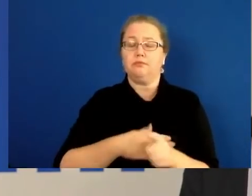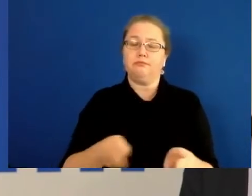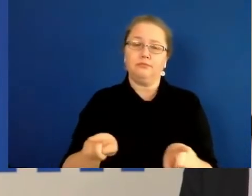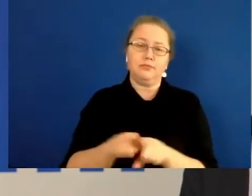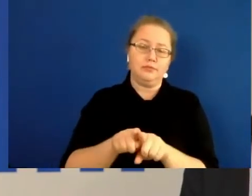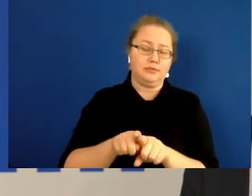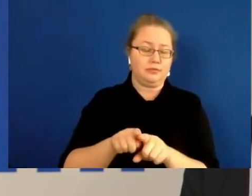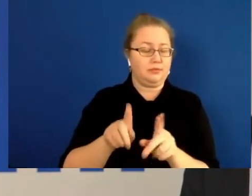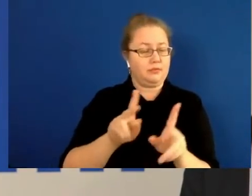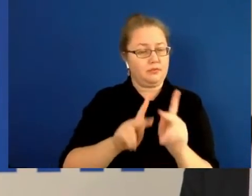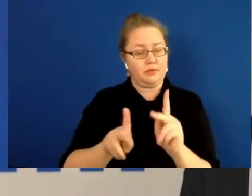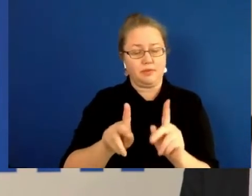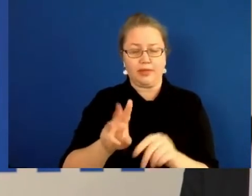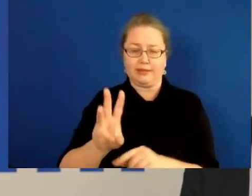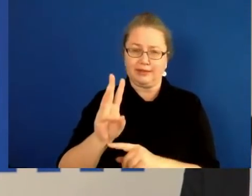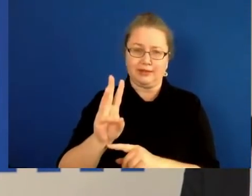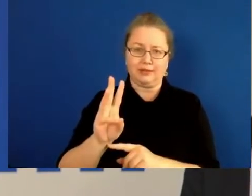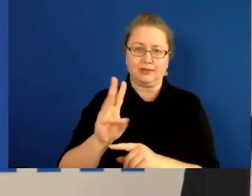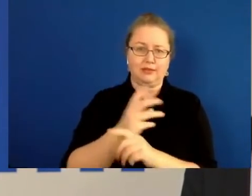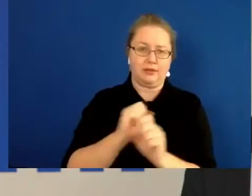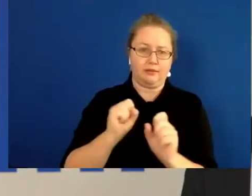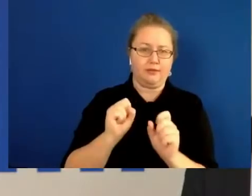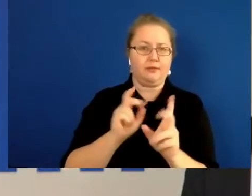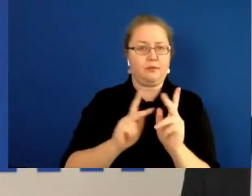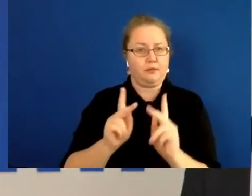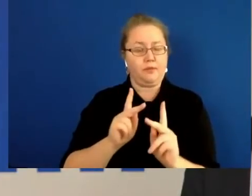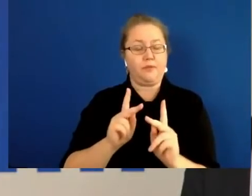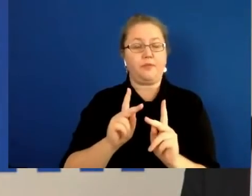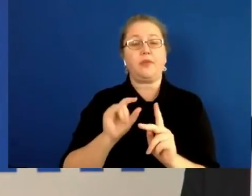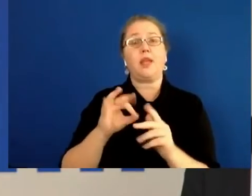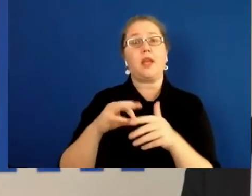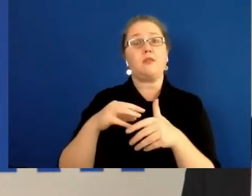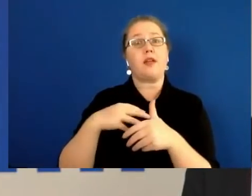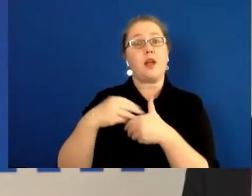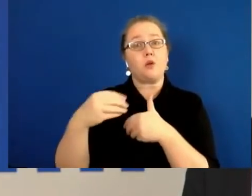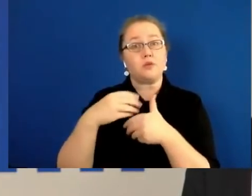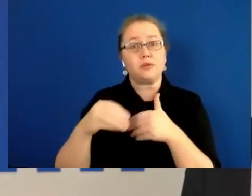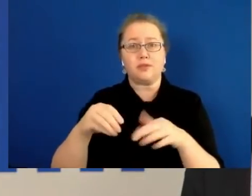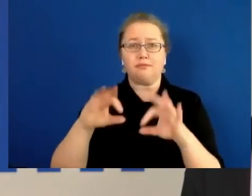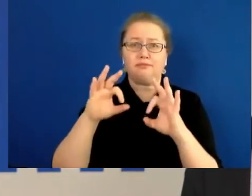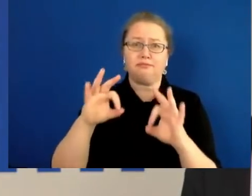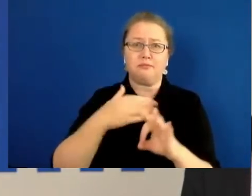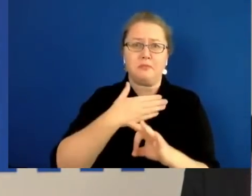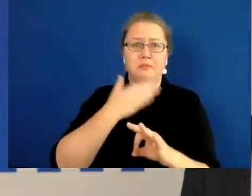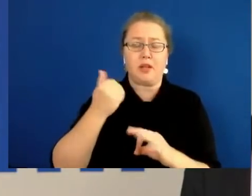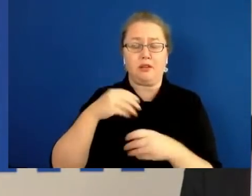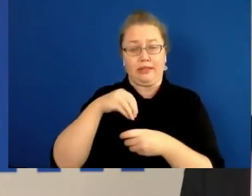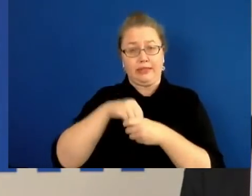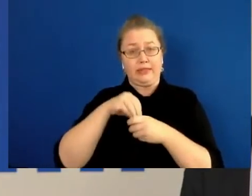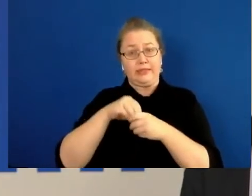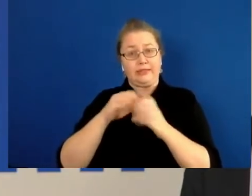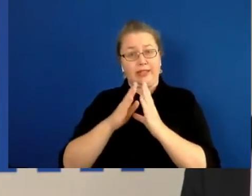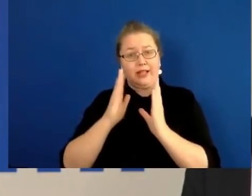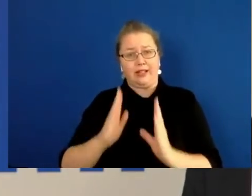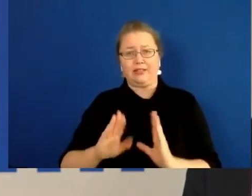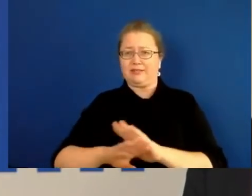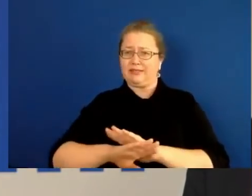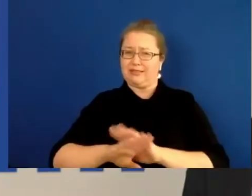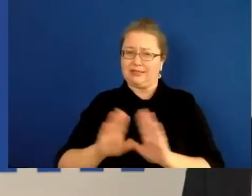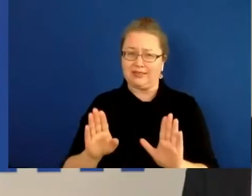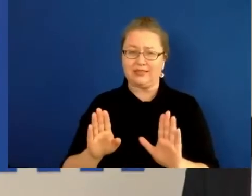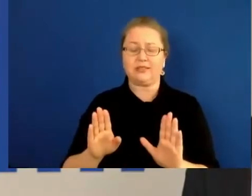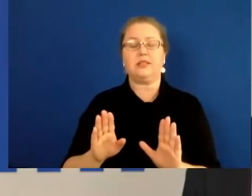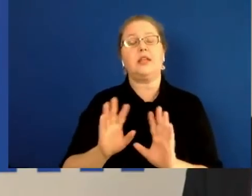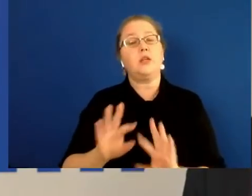Health region to take a pause and reconsider our social interactions outside of our households. This is in